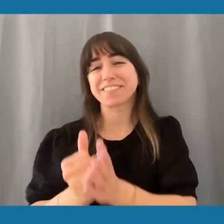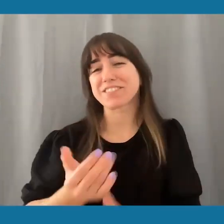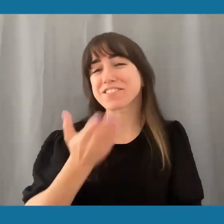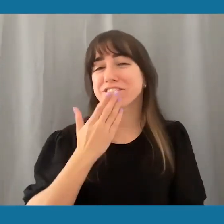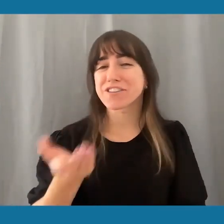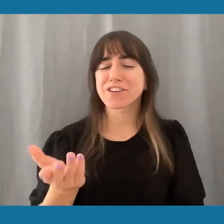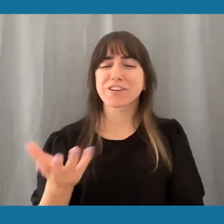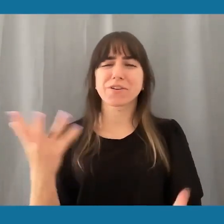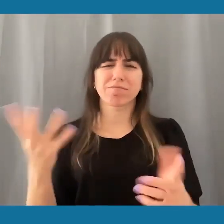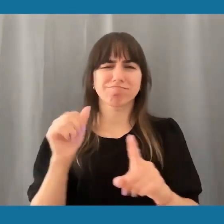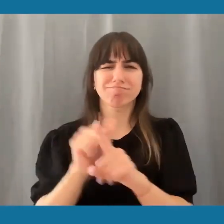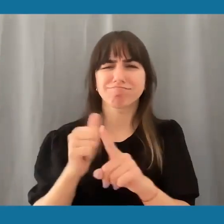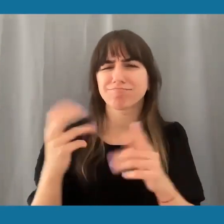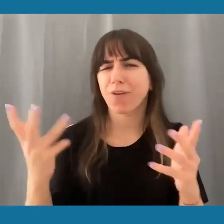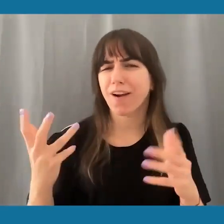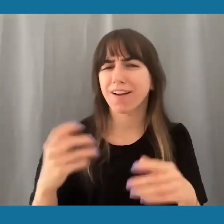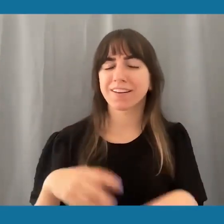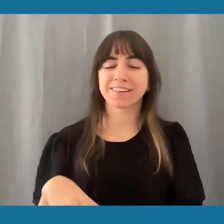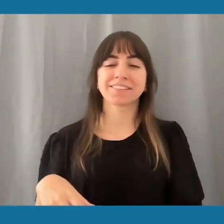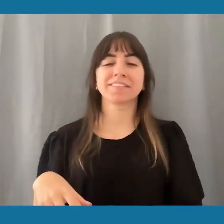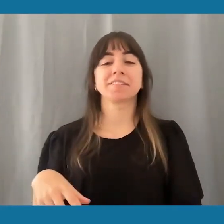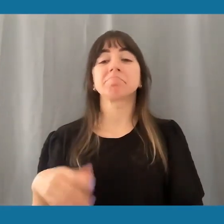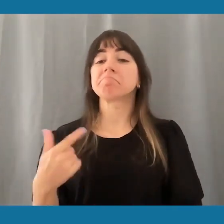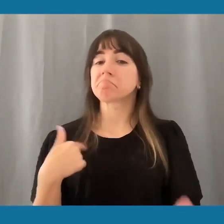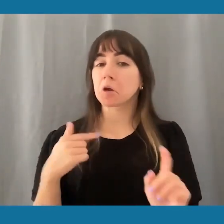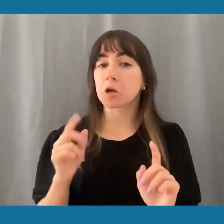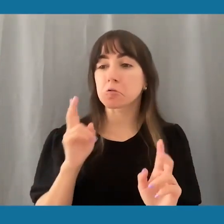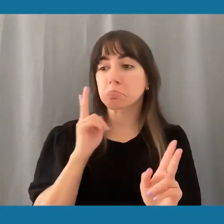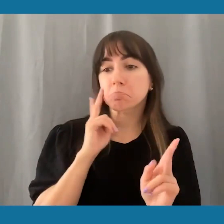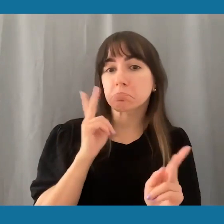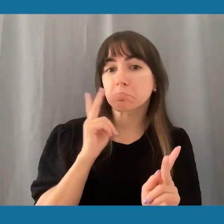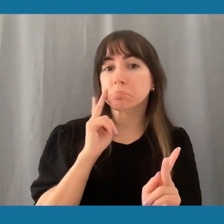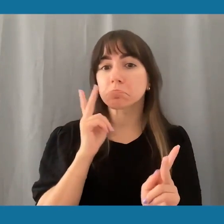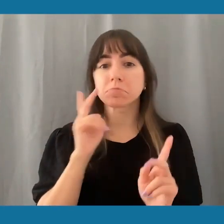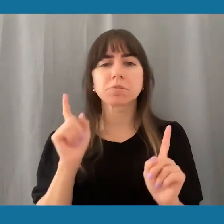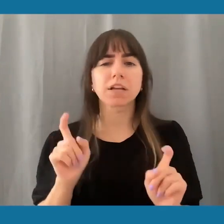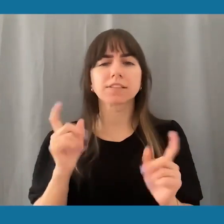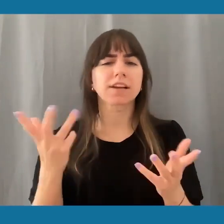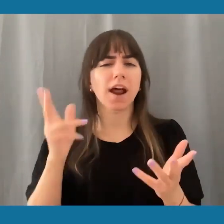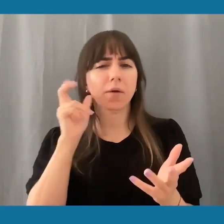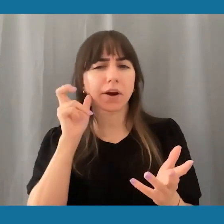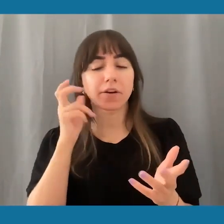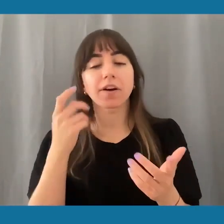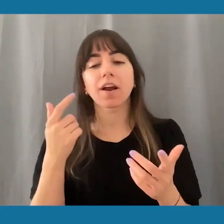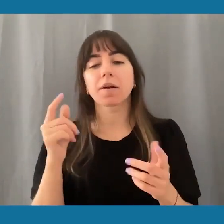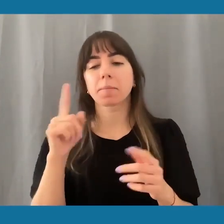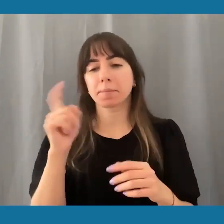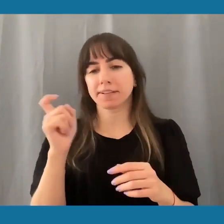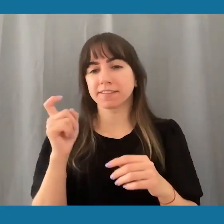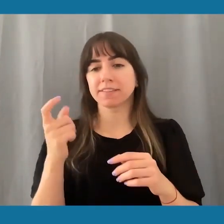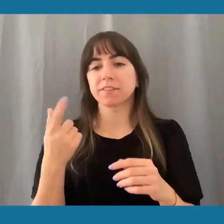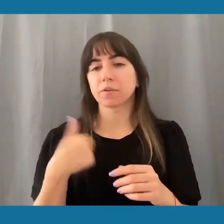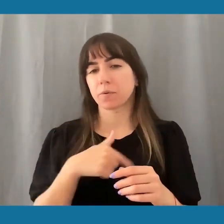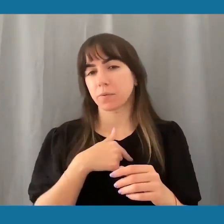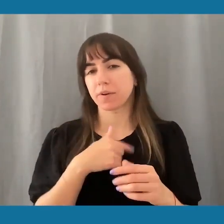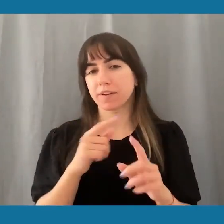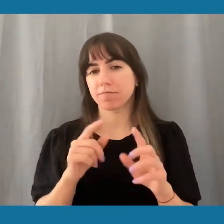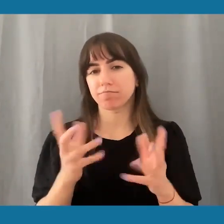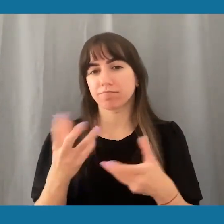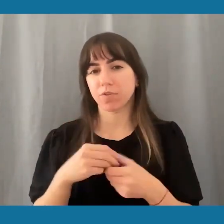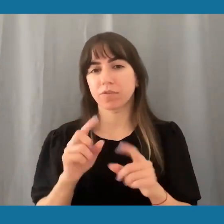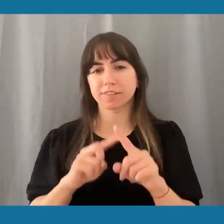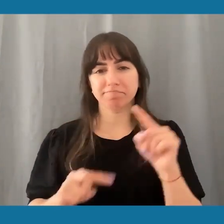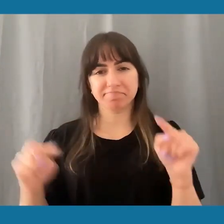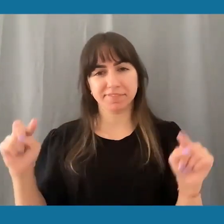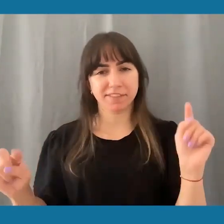because we're part of organizations throughout the state of Florida. And because it was new, they weren't necessarily pushing it. They were like, you need to look into this.